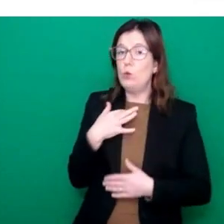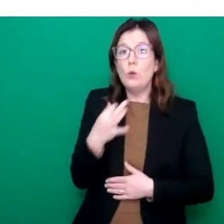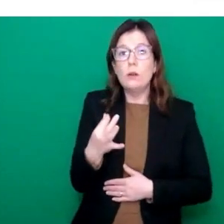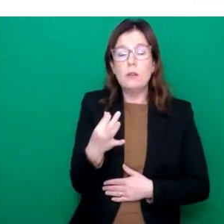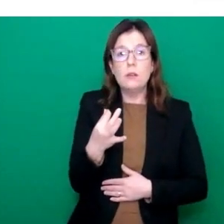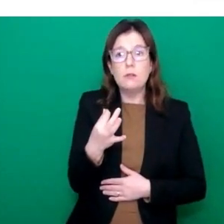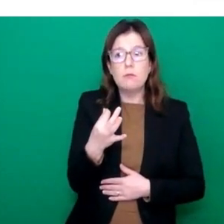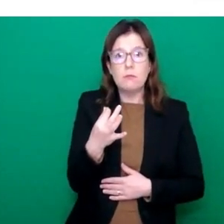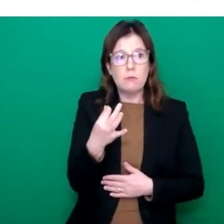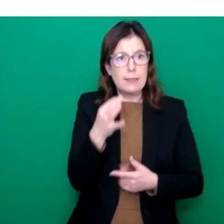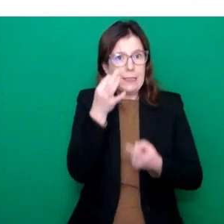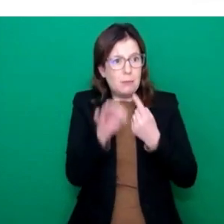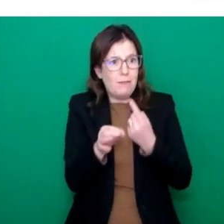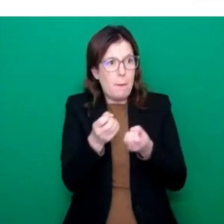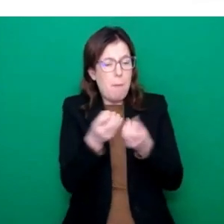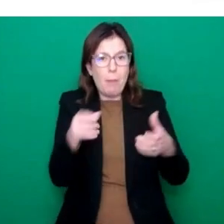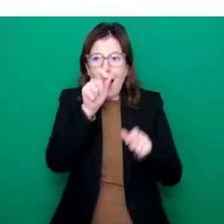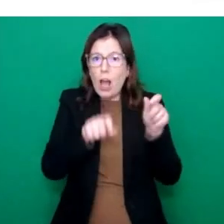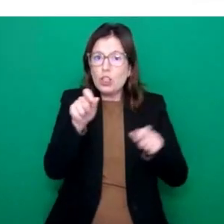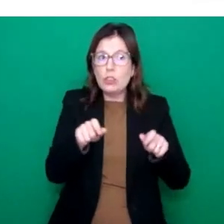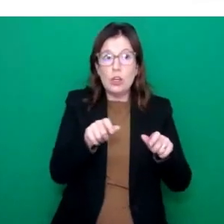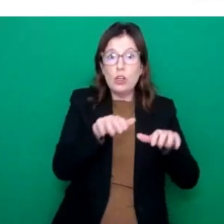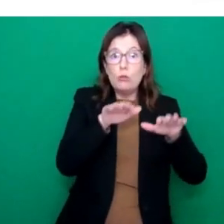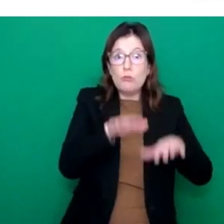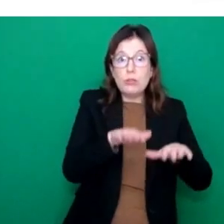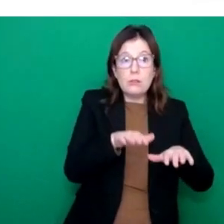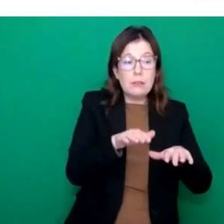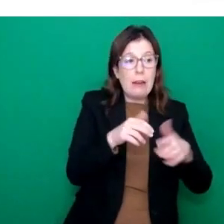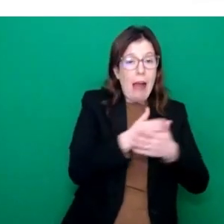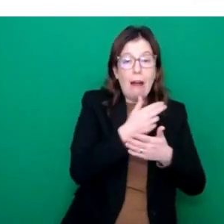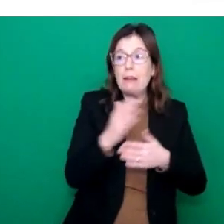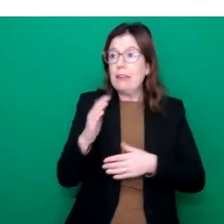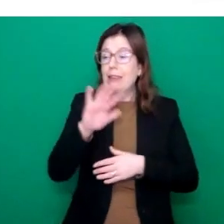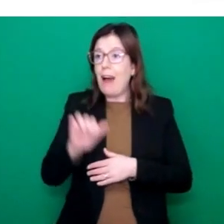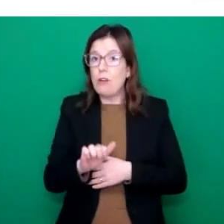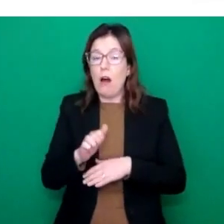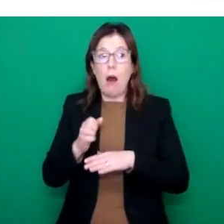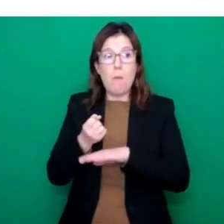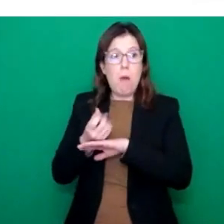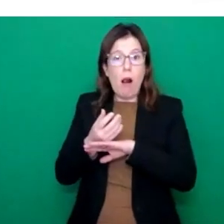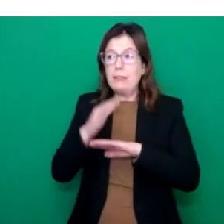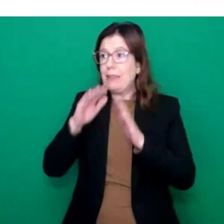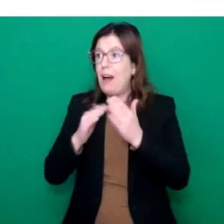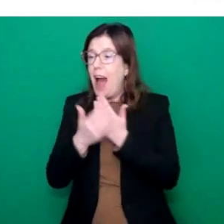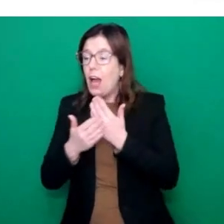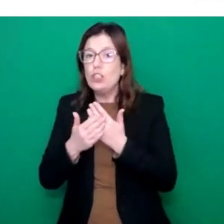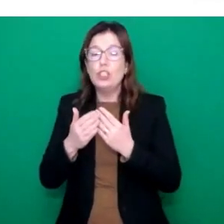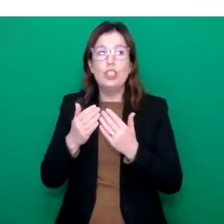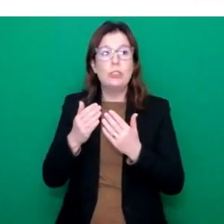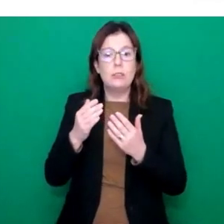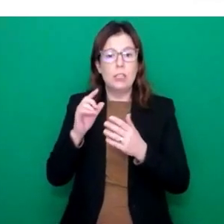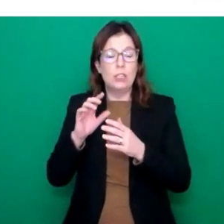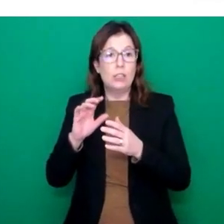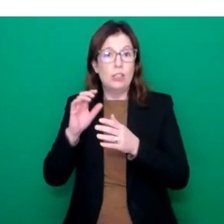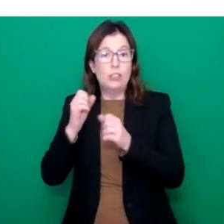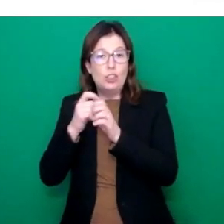specific population samples, whether they are British Ugandan, East African Bengalis, South Asian, Gypsy